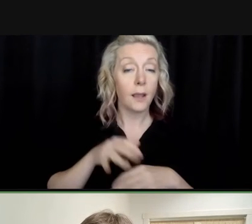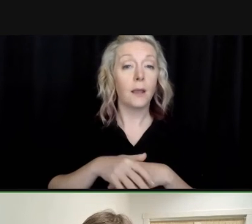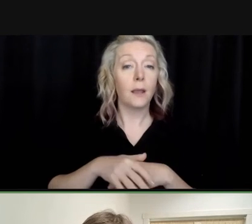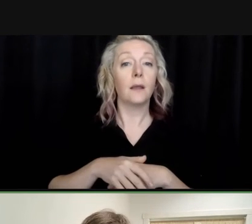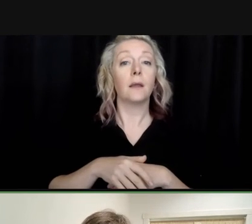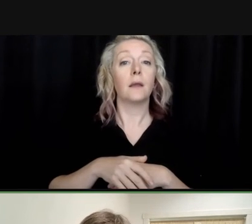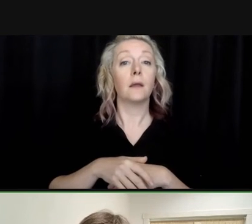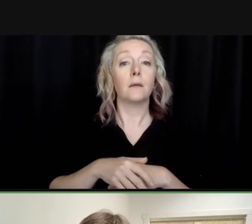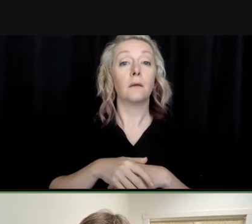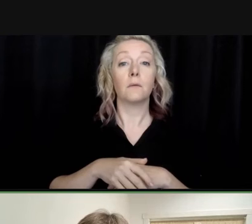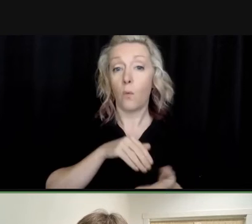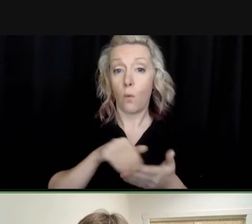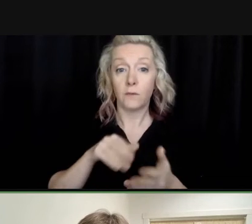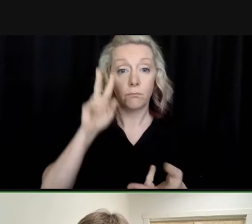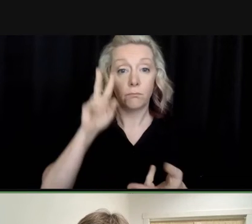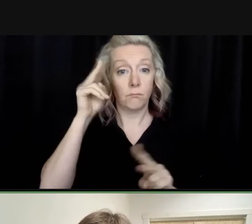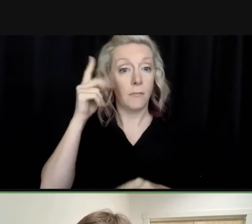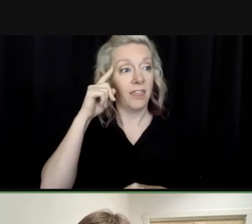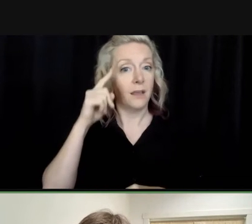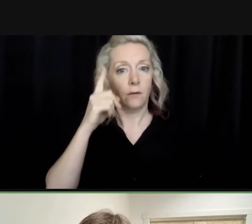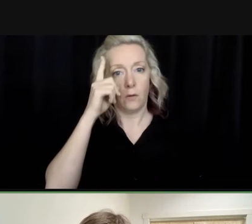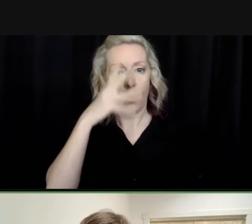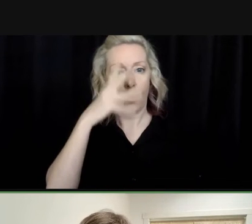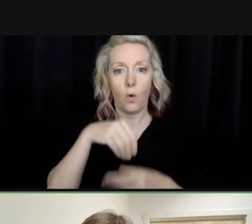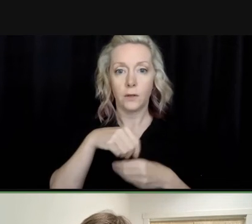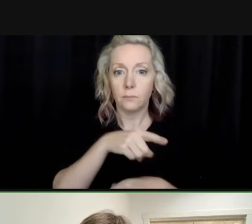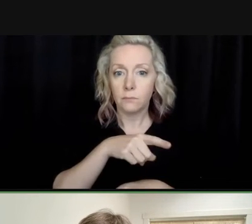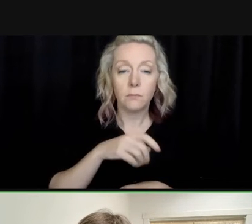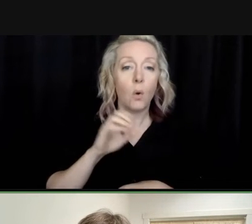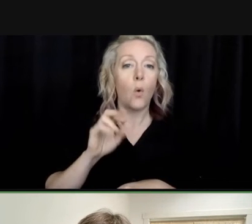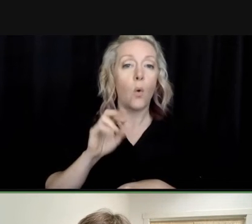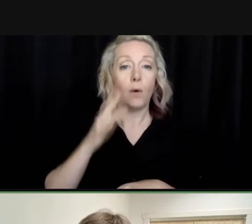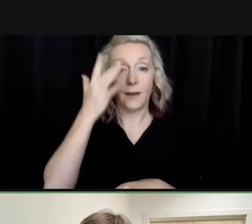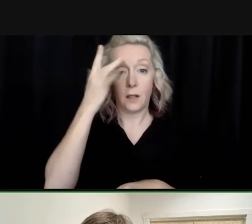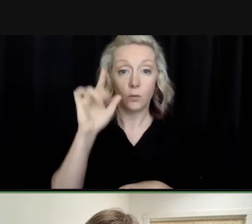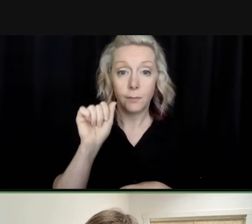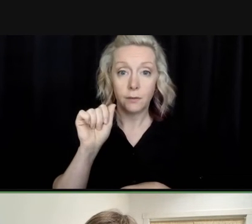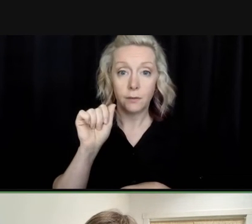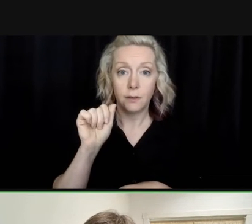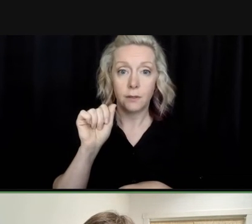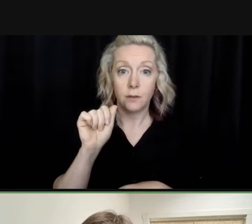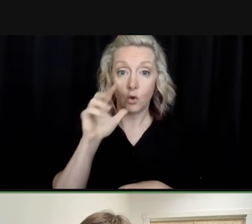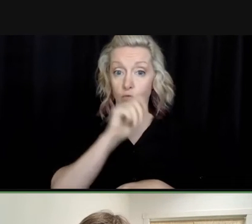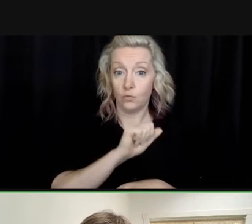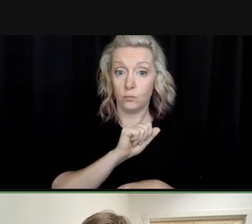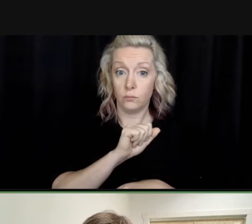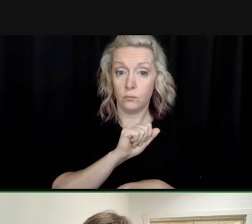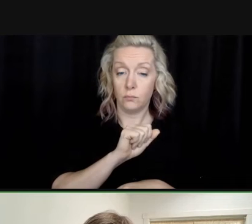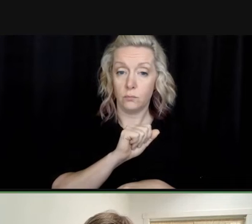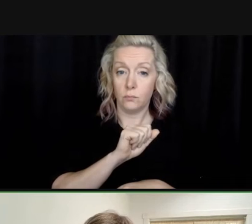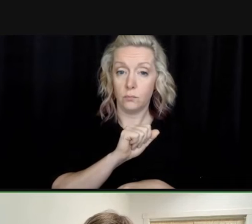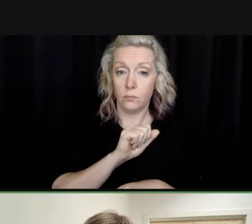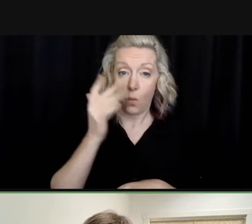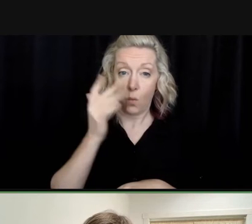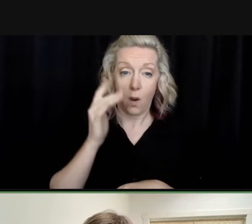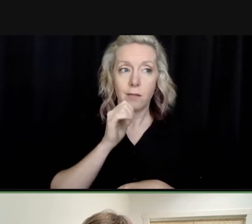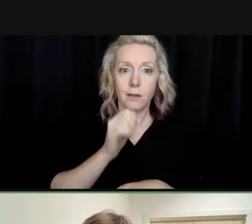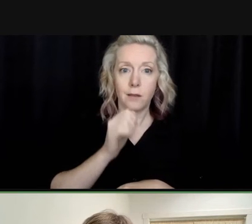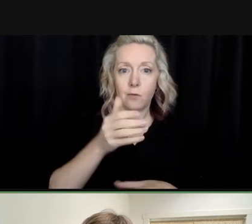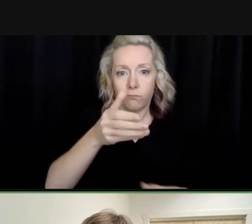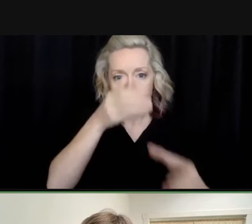may think that person has autism or that person has an intellectual disability without really understanding the other reasons